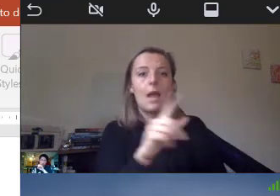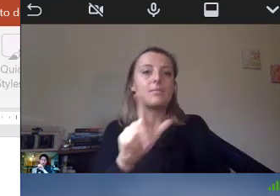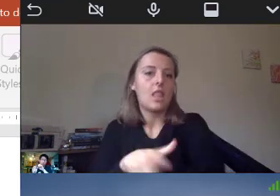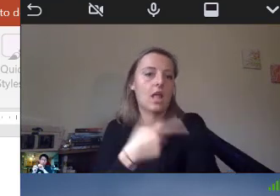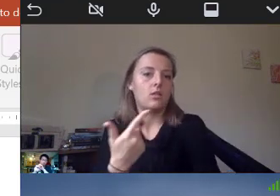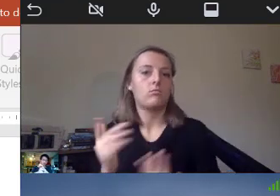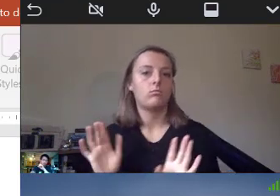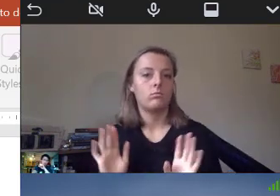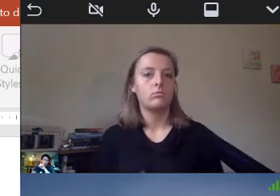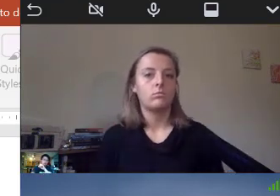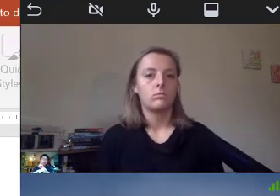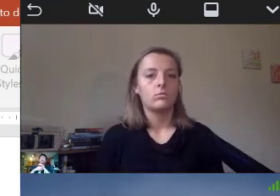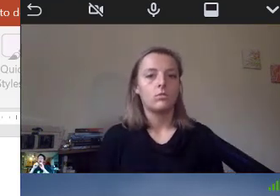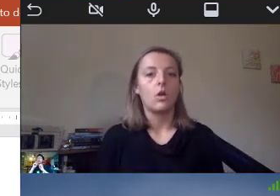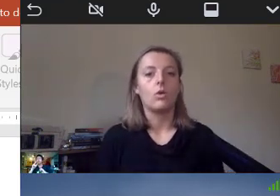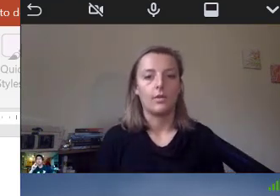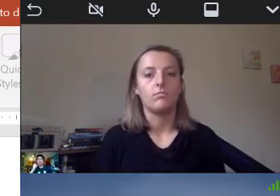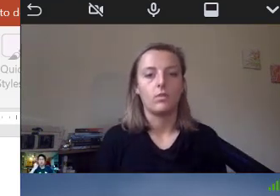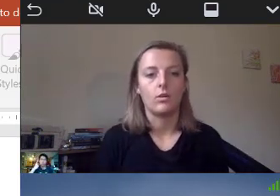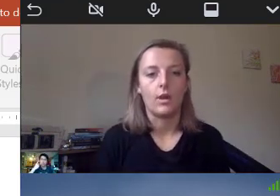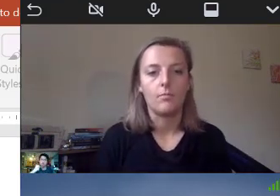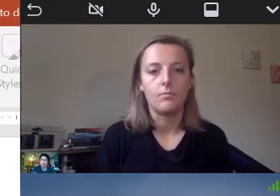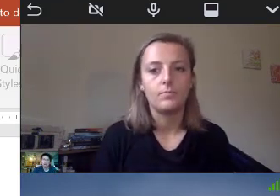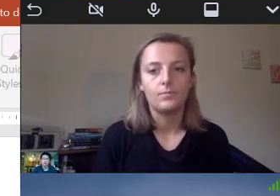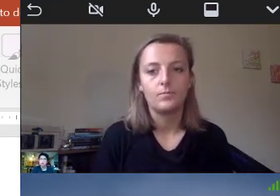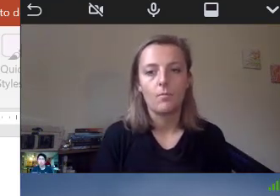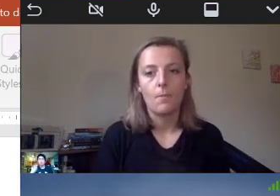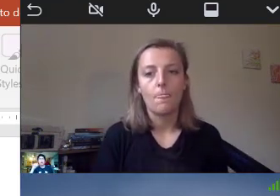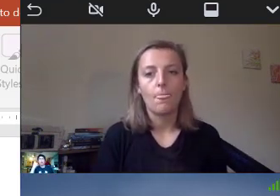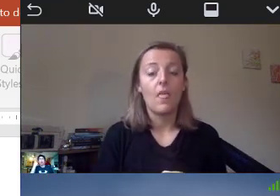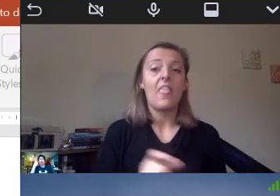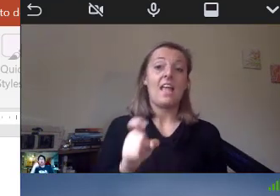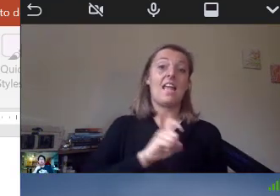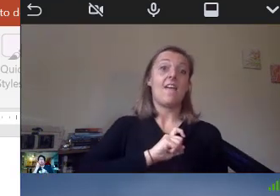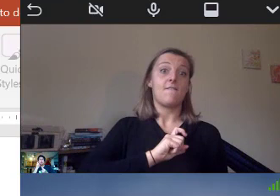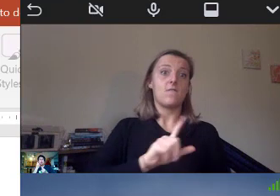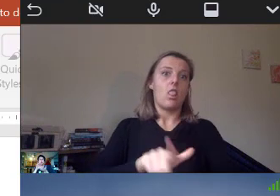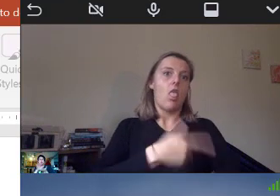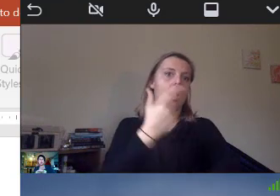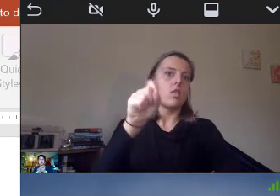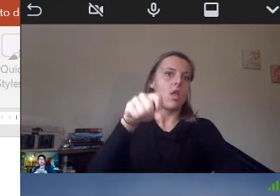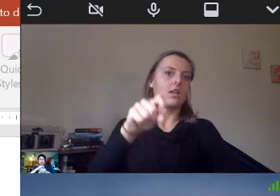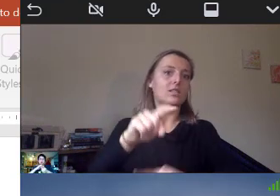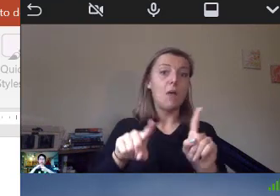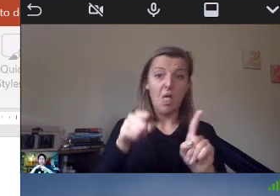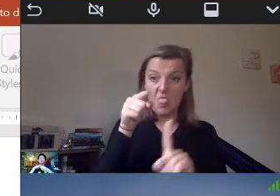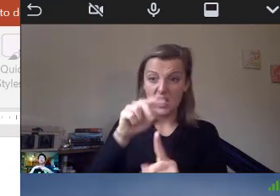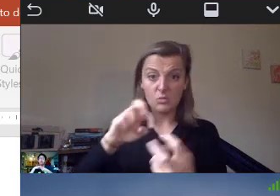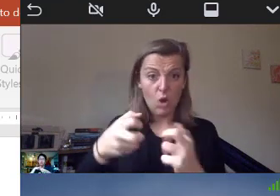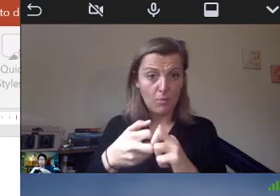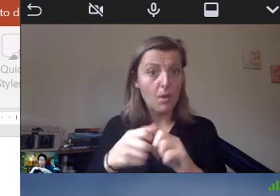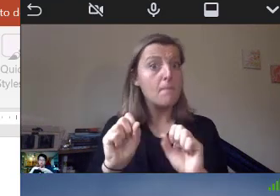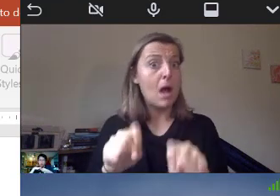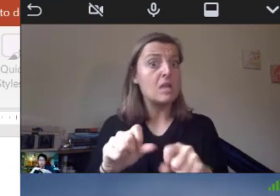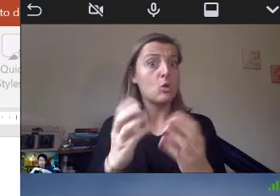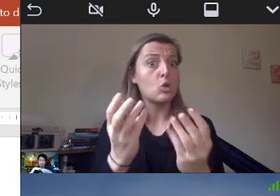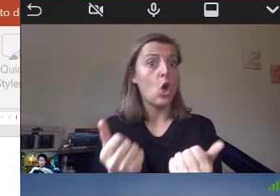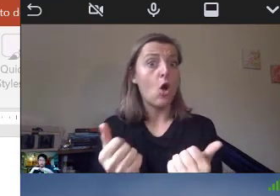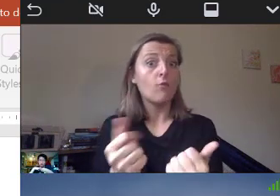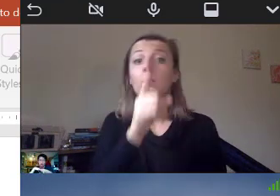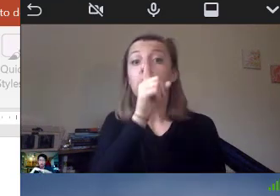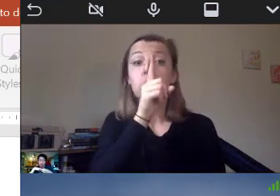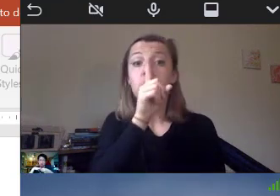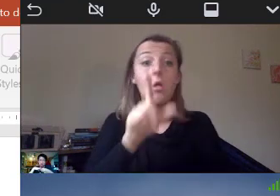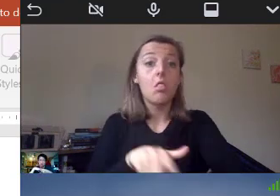Right? And in this case, they do give us the length, okay. But we could still solve this problem if they didn't give us the length, because both the volume and the